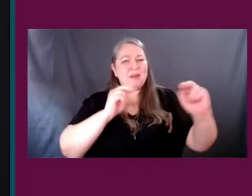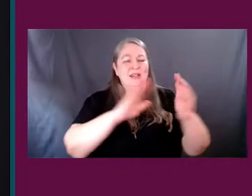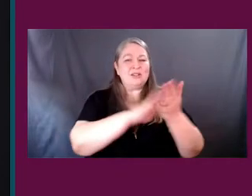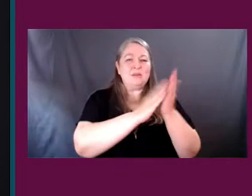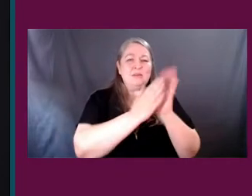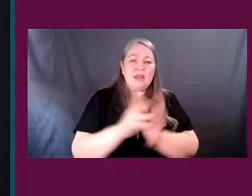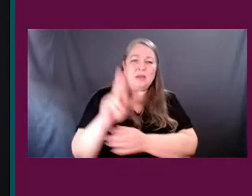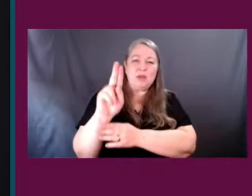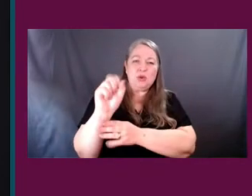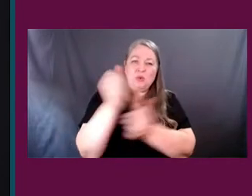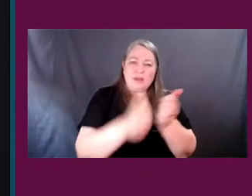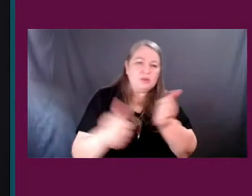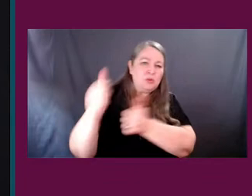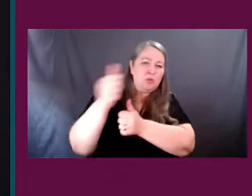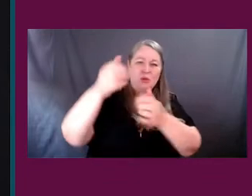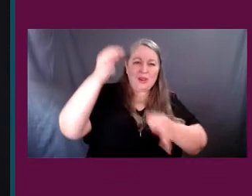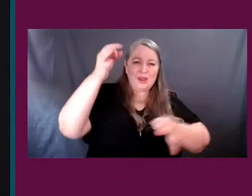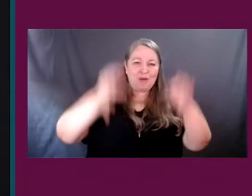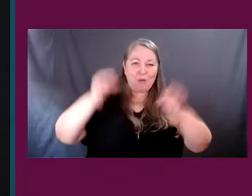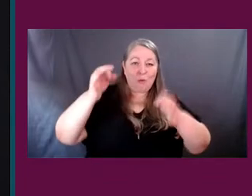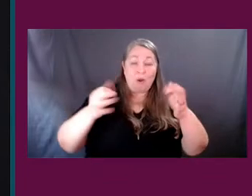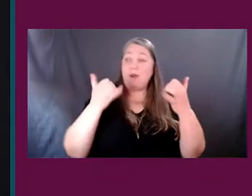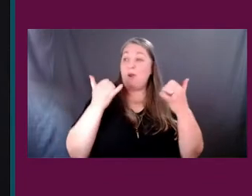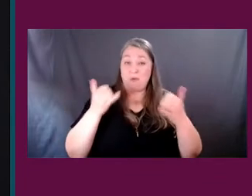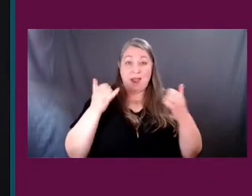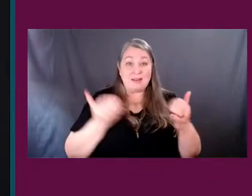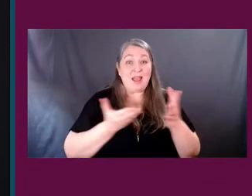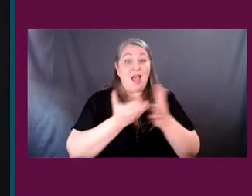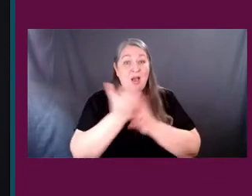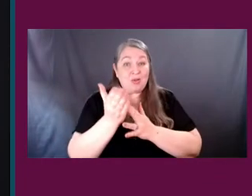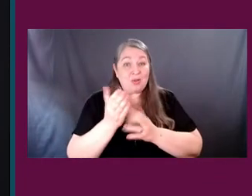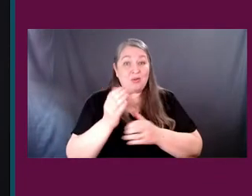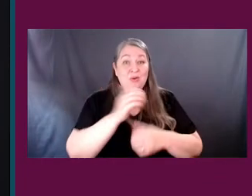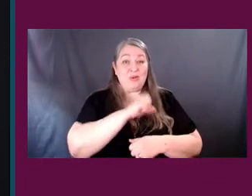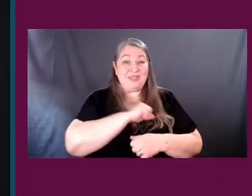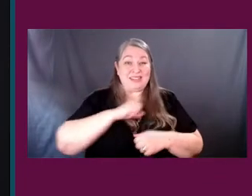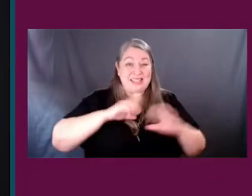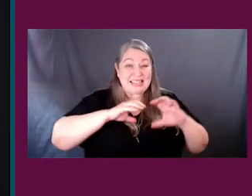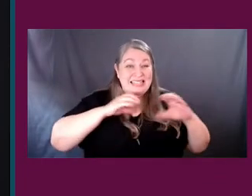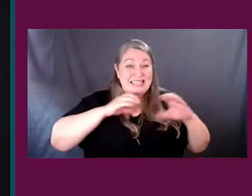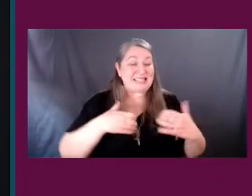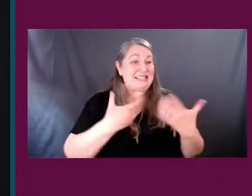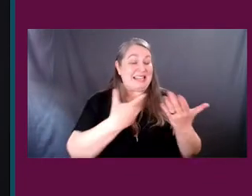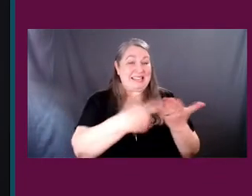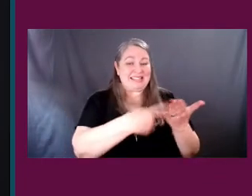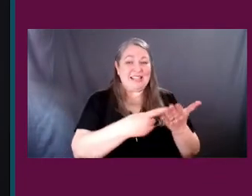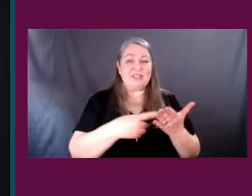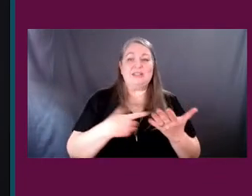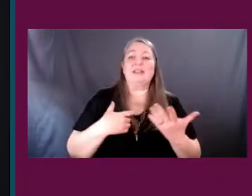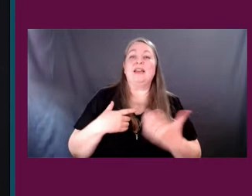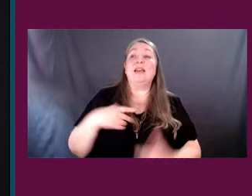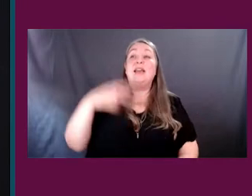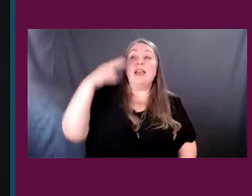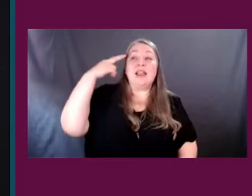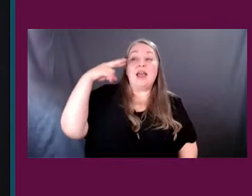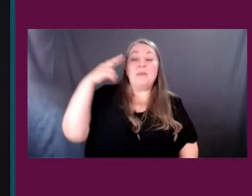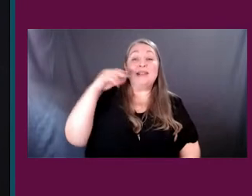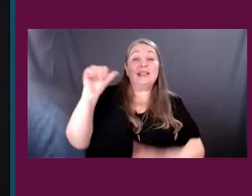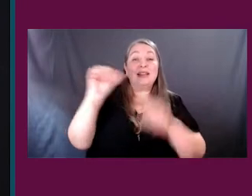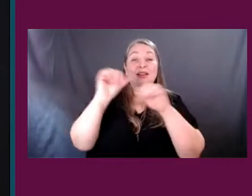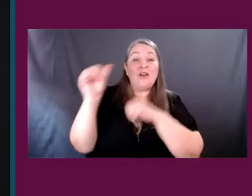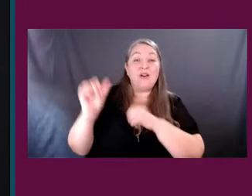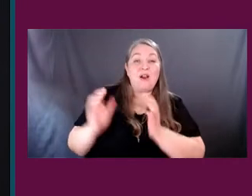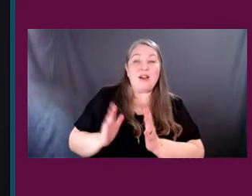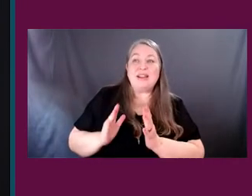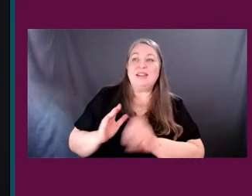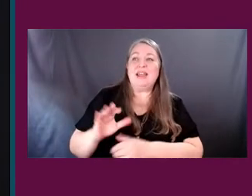Supreme Court, is going through Senate confirmation hearings. Yes, Mexican architect Frida Escobedo was named the